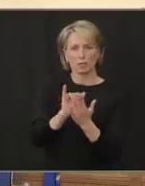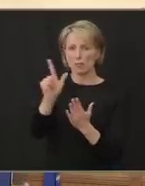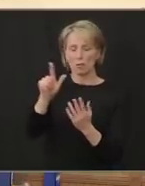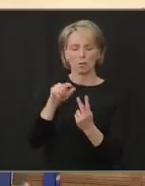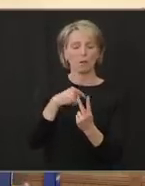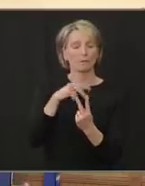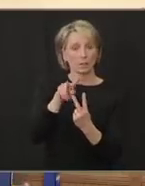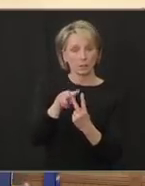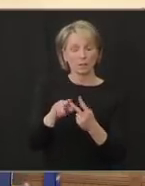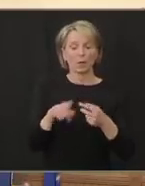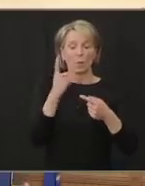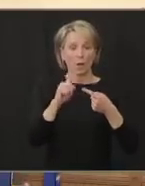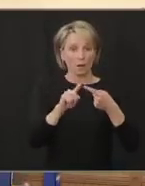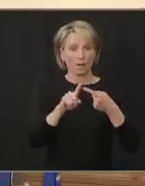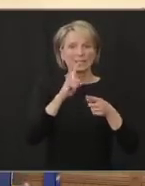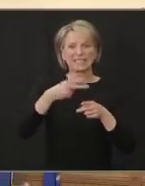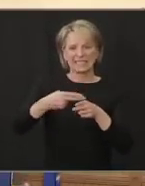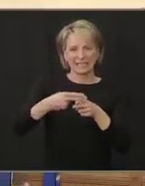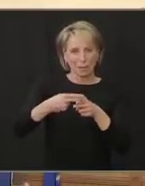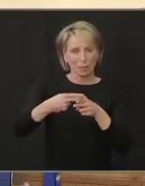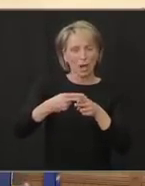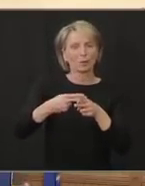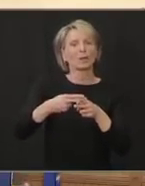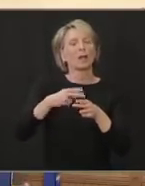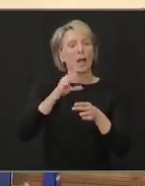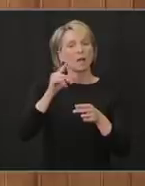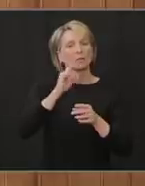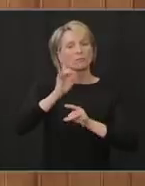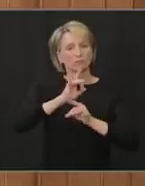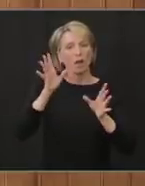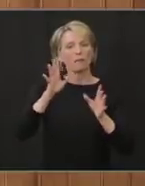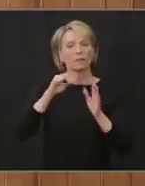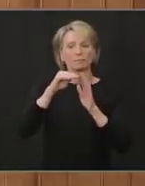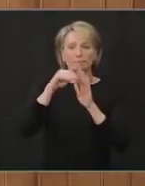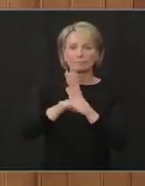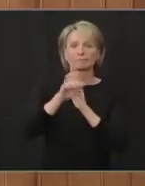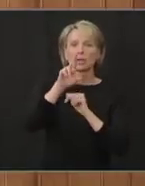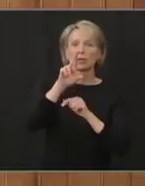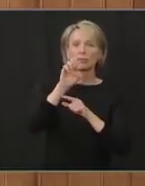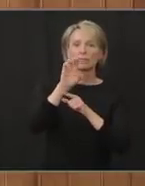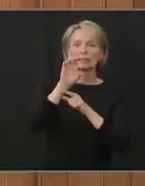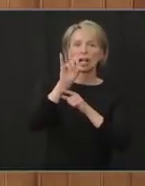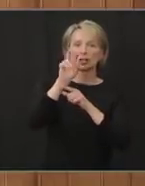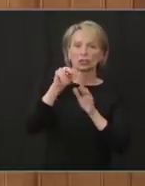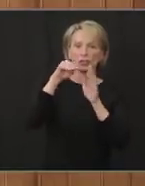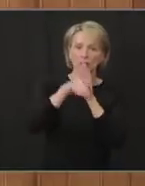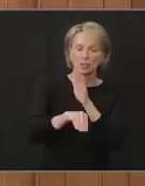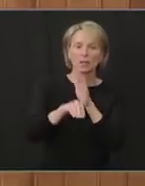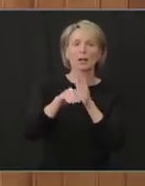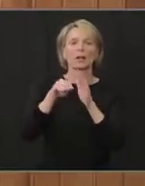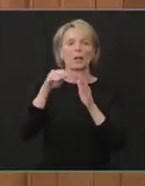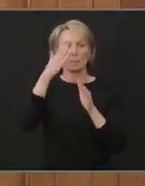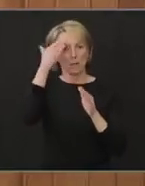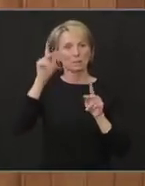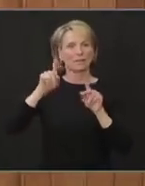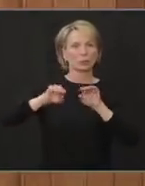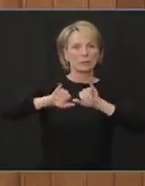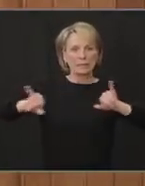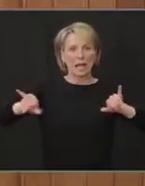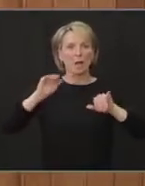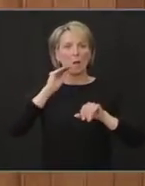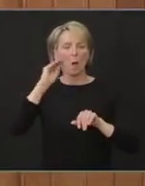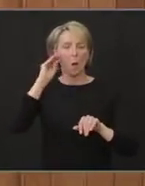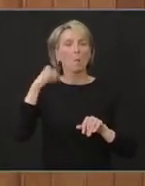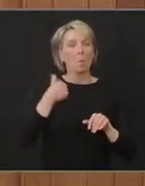very painful recession caused by social distancing that we can manage through stimulus and smart policy. The